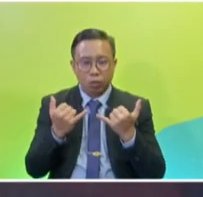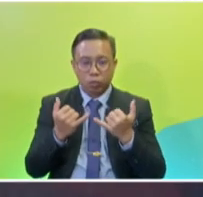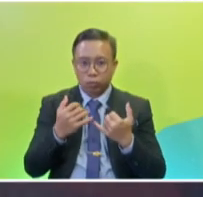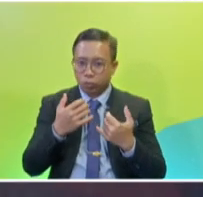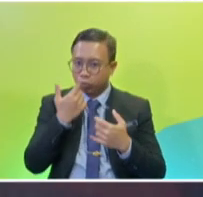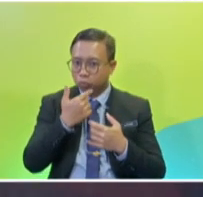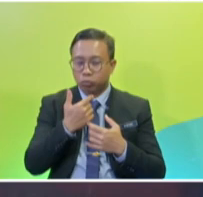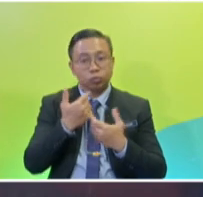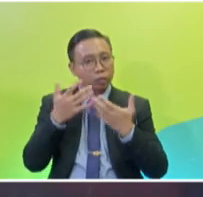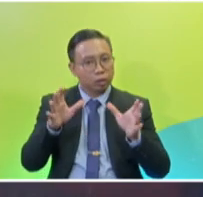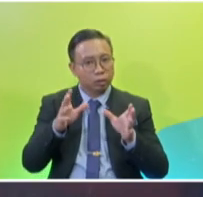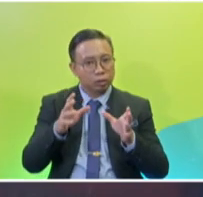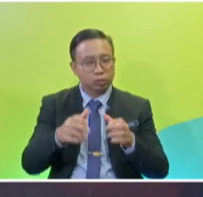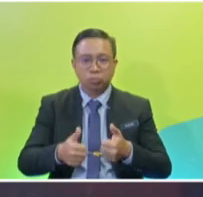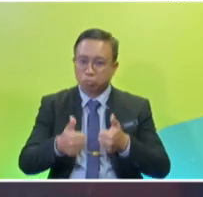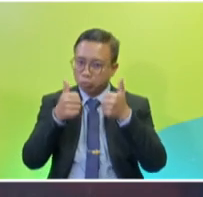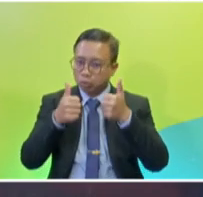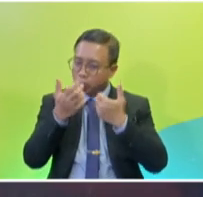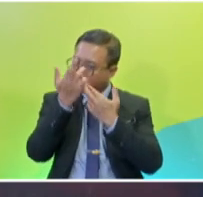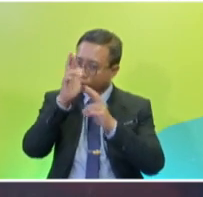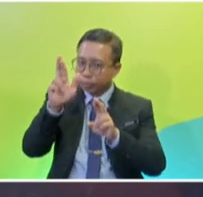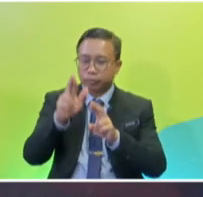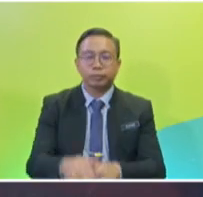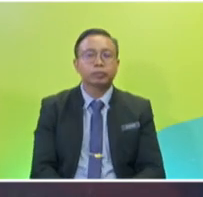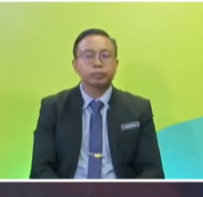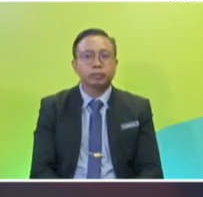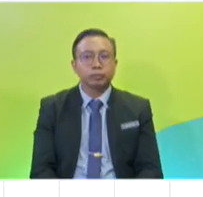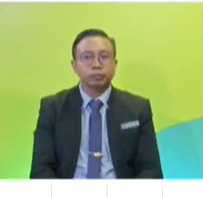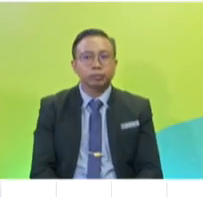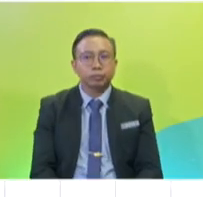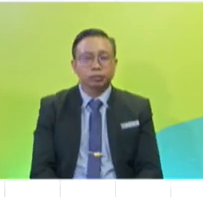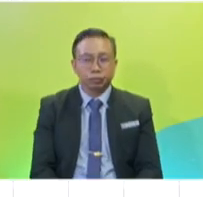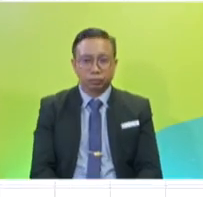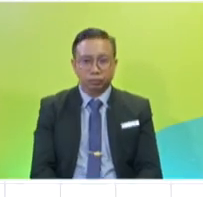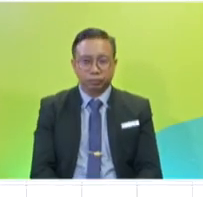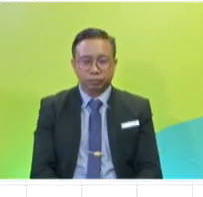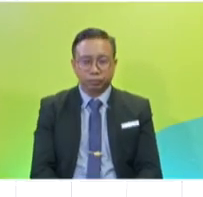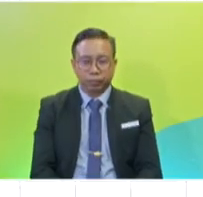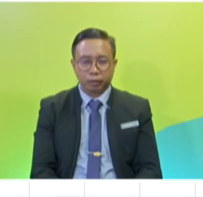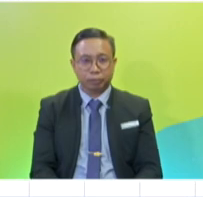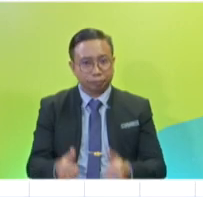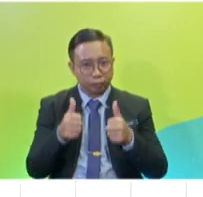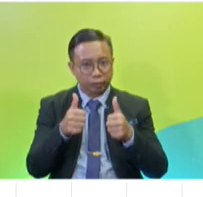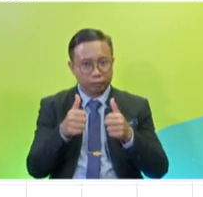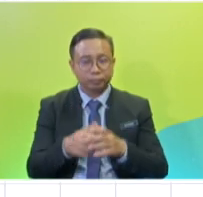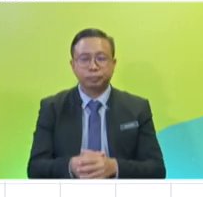show me double thumbs up. All right. Okay, good. They look super